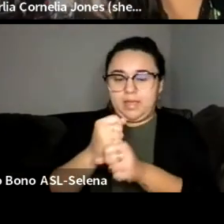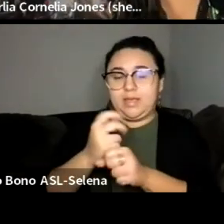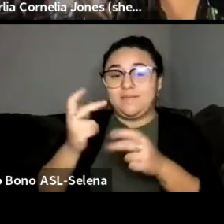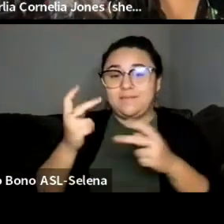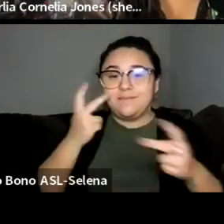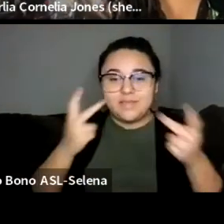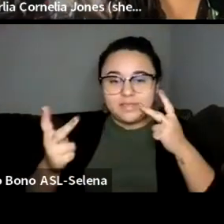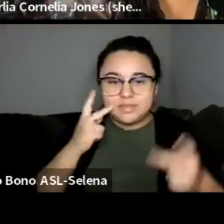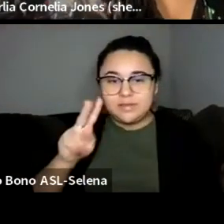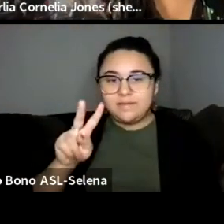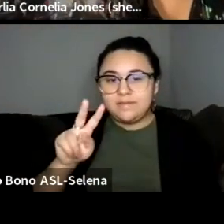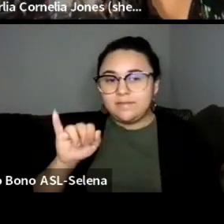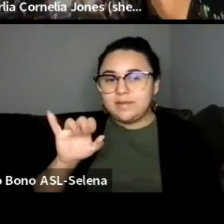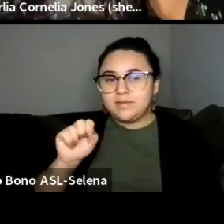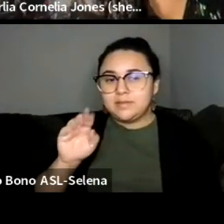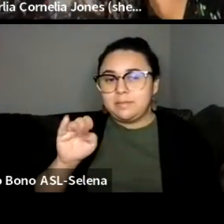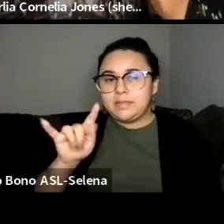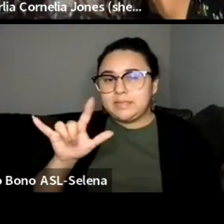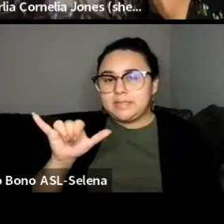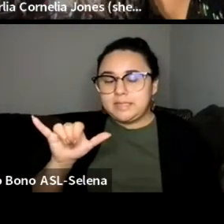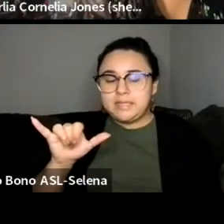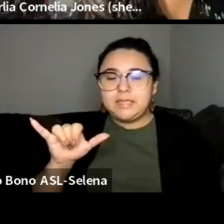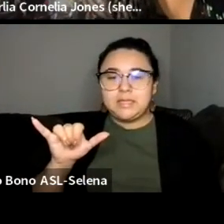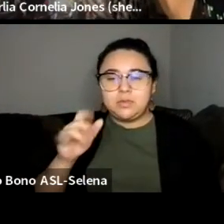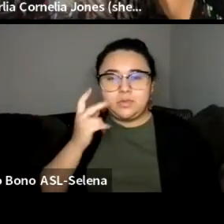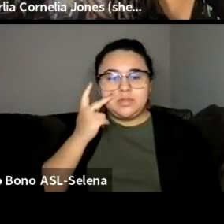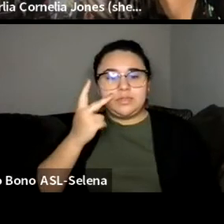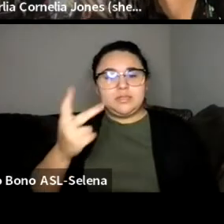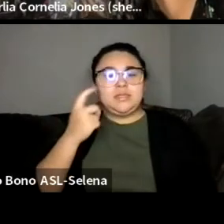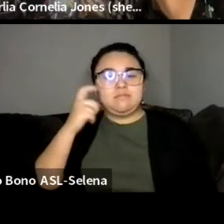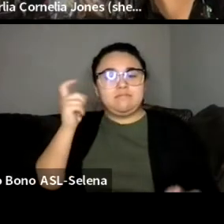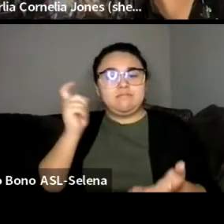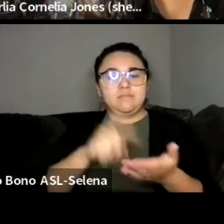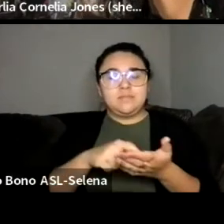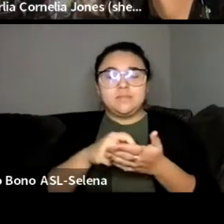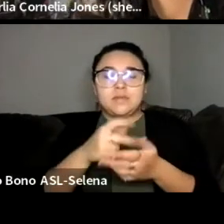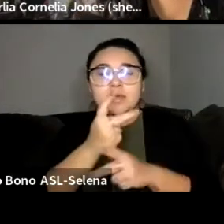visibility around caregiving and this idea that